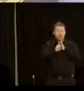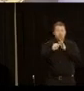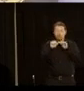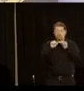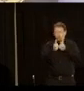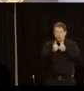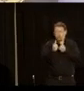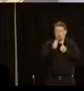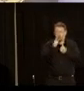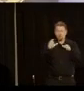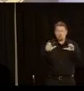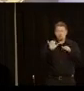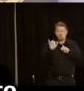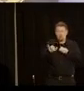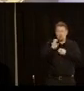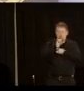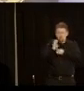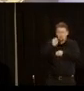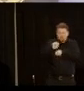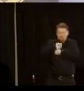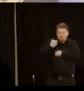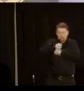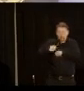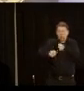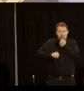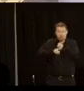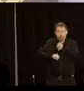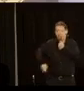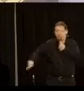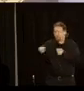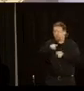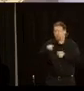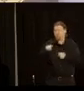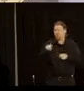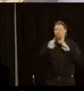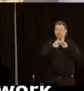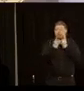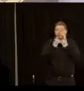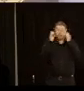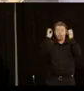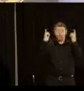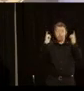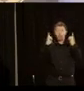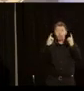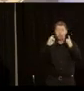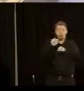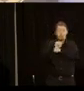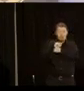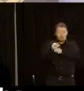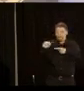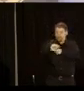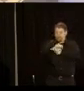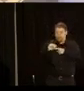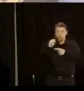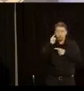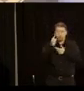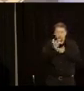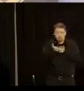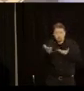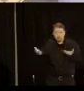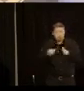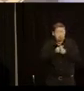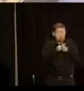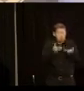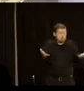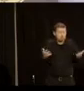work each and every day to support you. We have the Department of Education working to train and provide resources for individuals. The